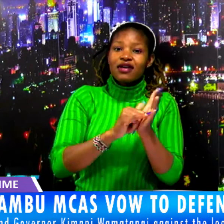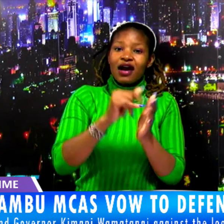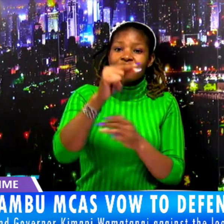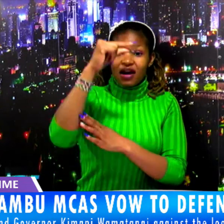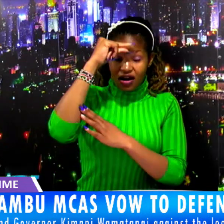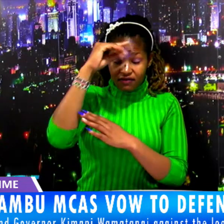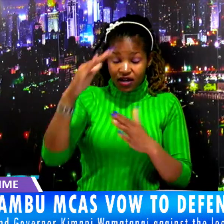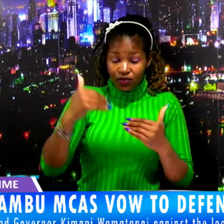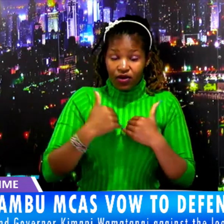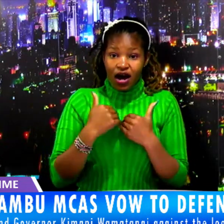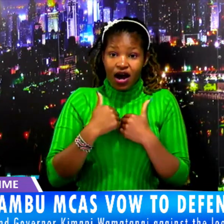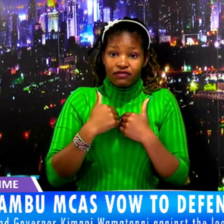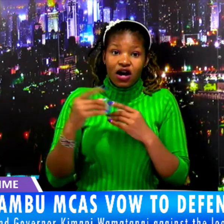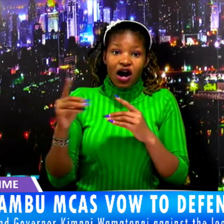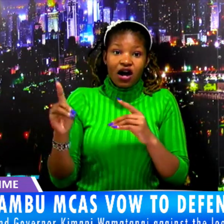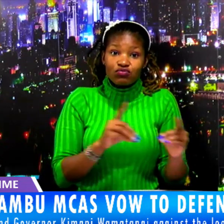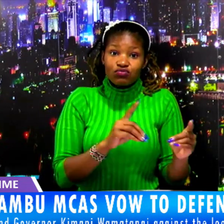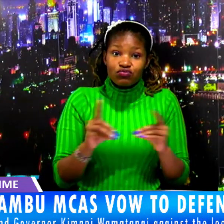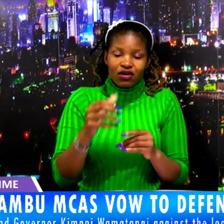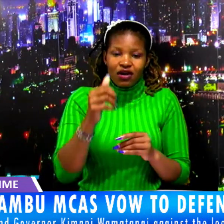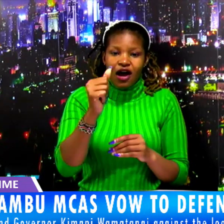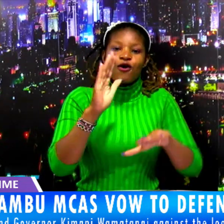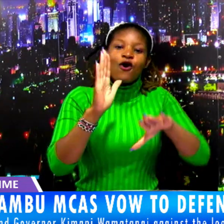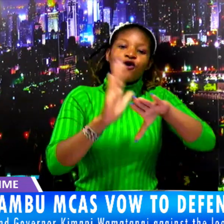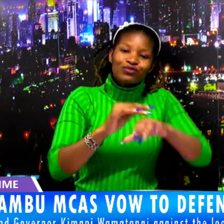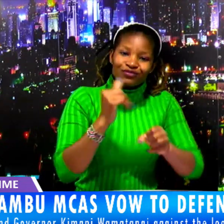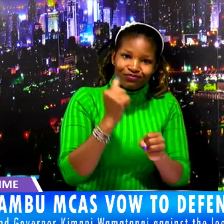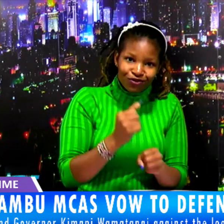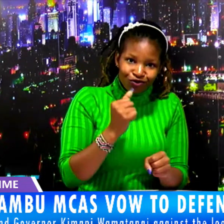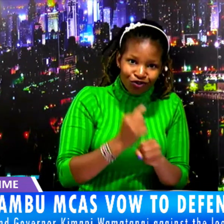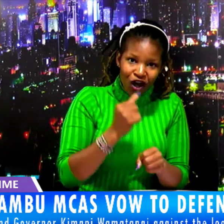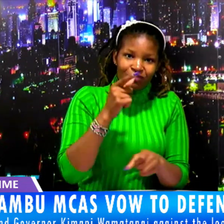destabilize the county government.